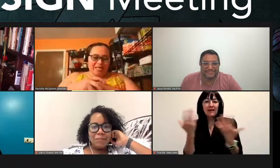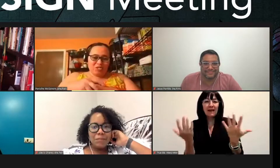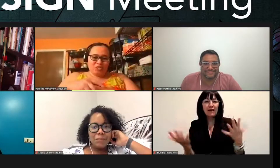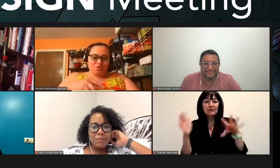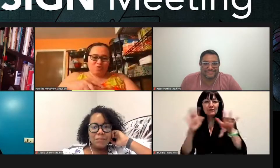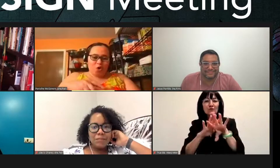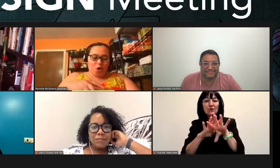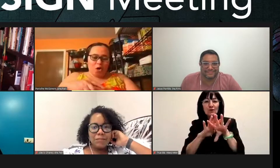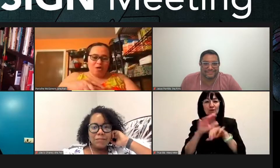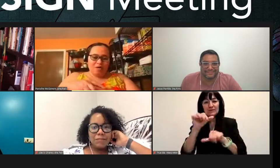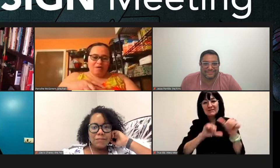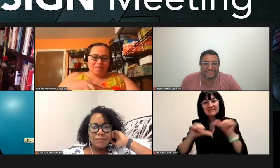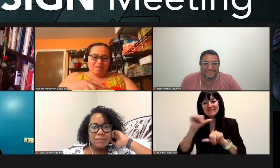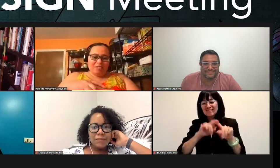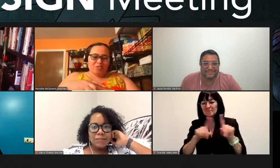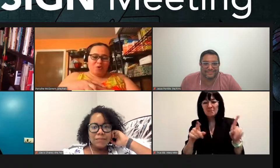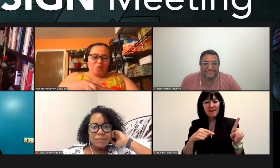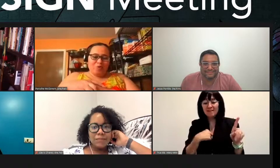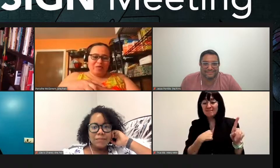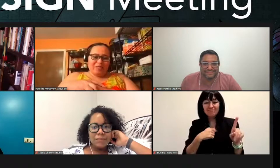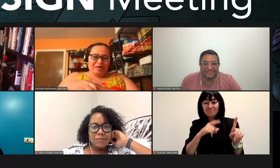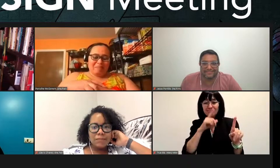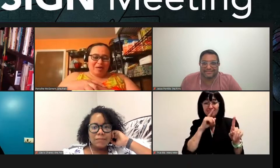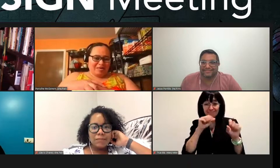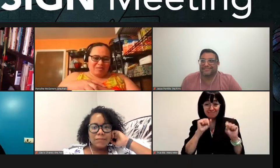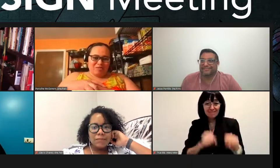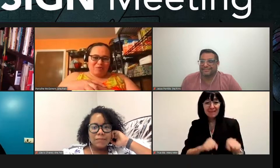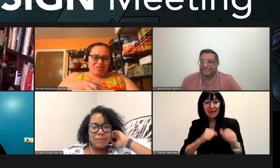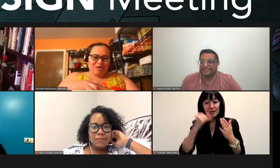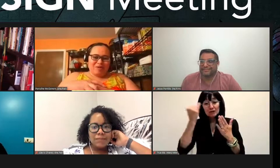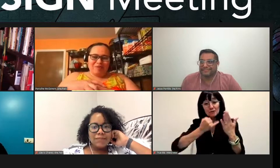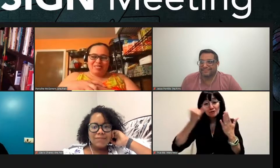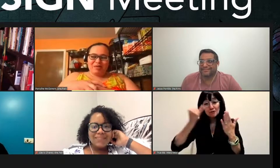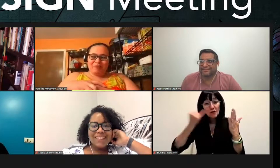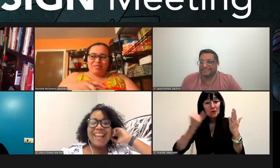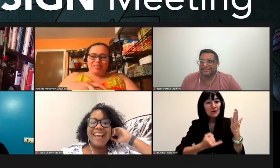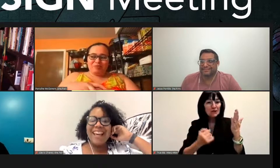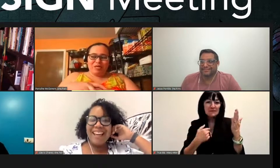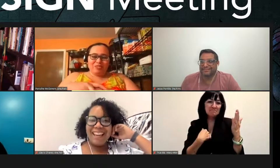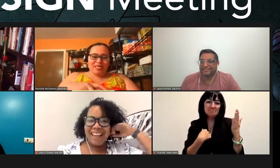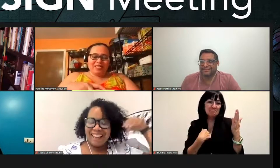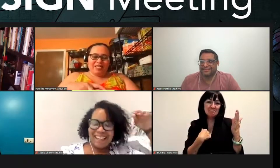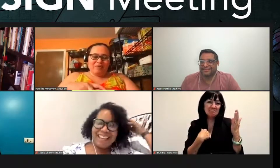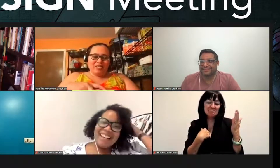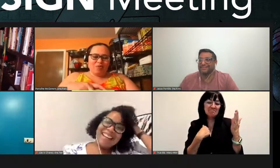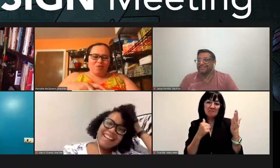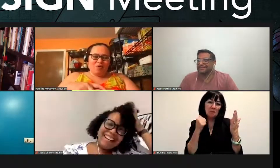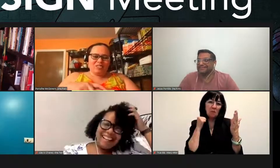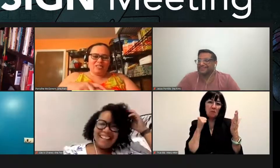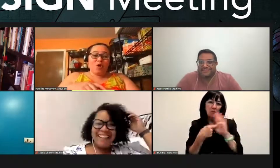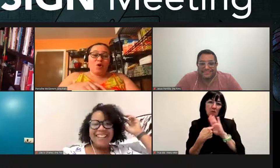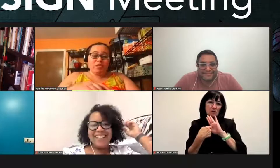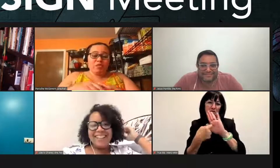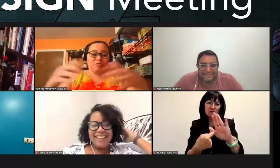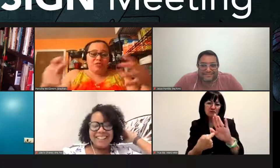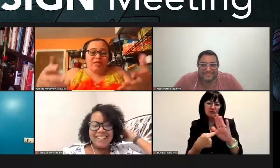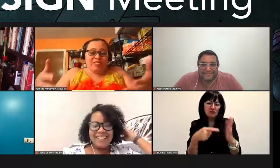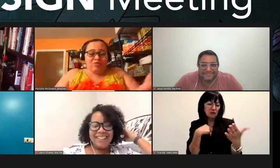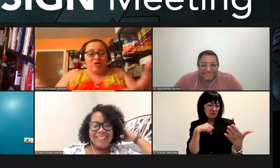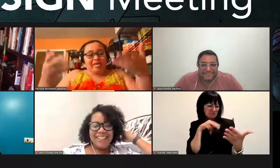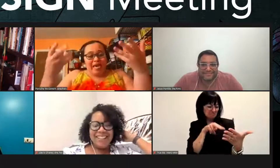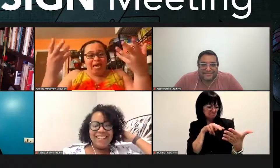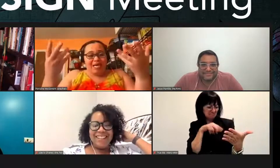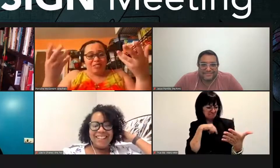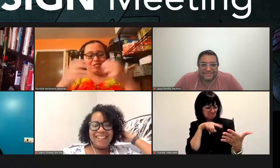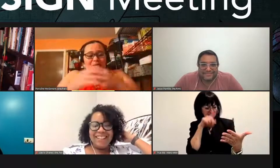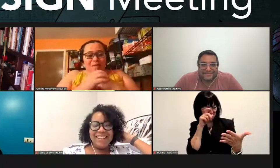can't actually draw, so I'm not going to show it to y'all, because I realized when I looked at it that I was like, what was this? Oh, this was me trying to